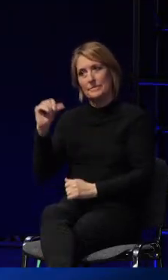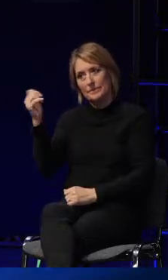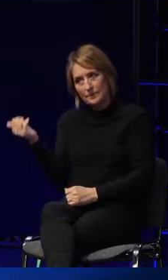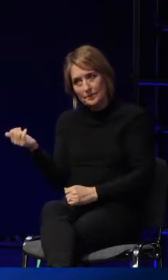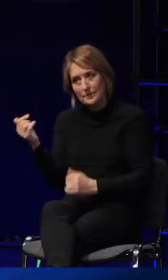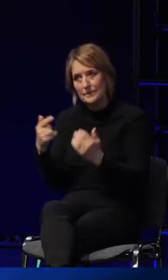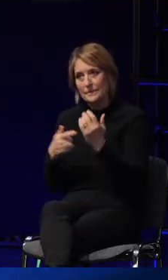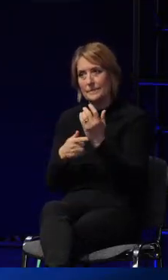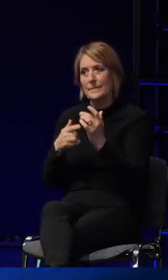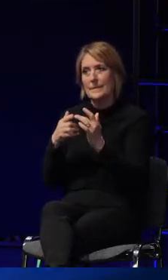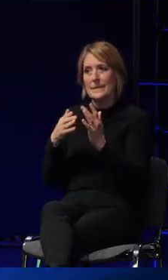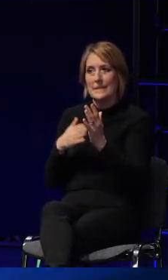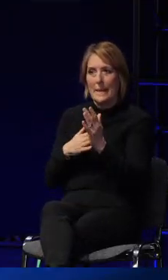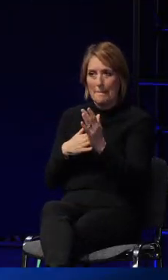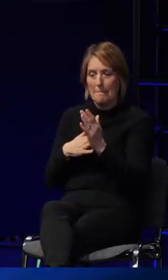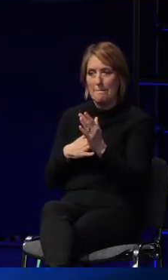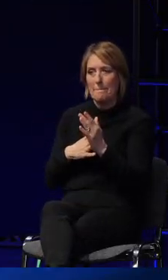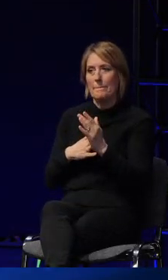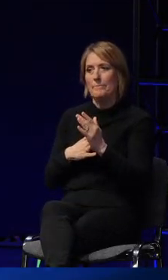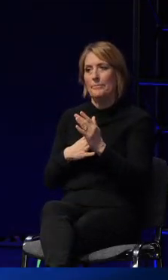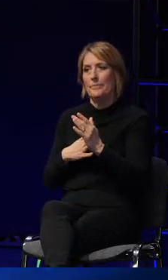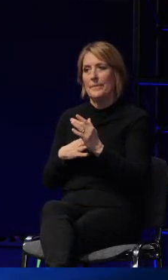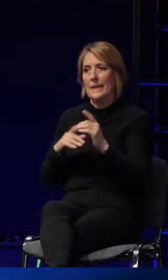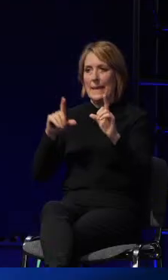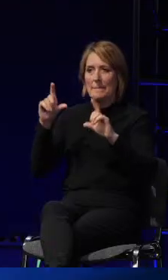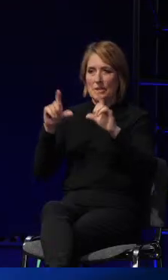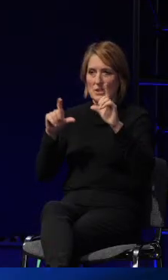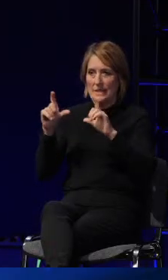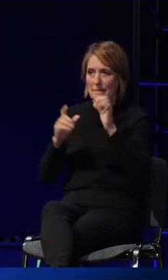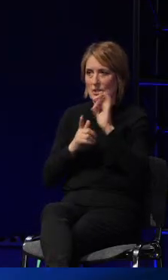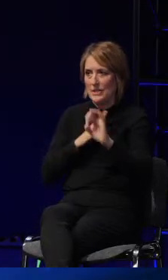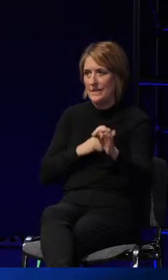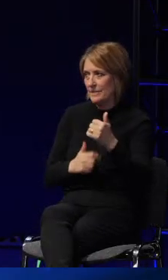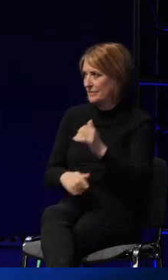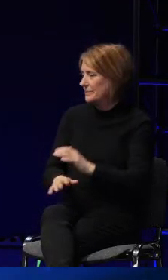And Tim Kang, our imaging specialist from Aperture.